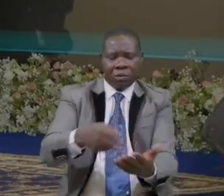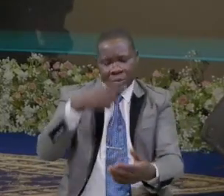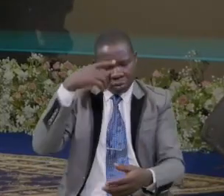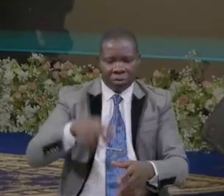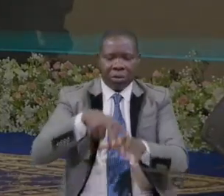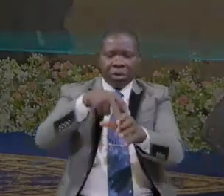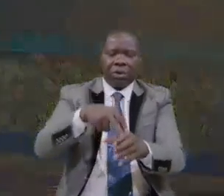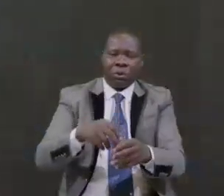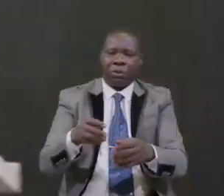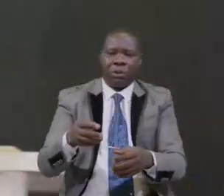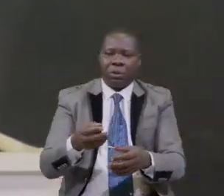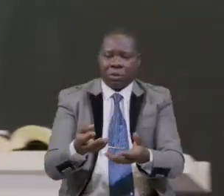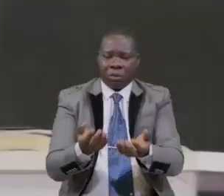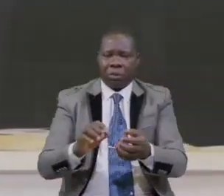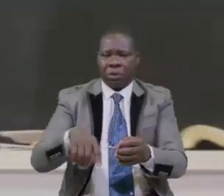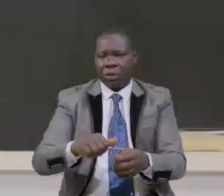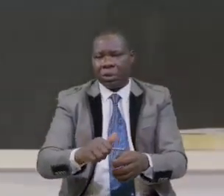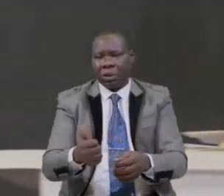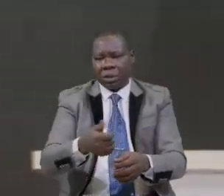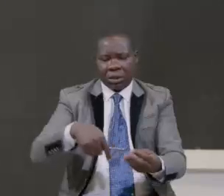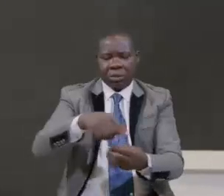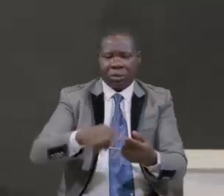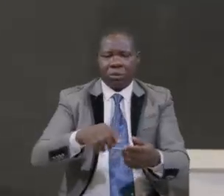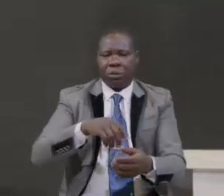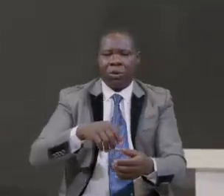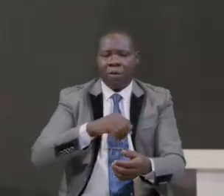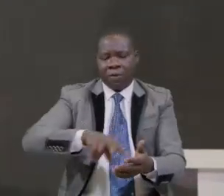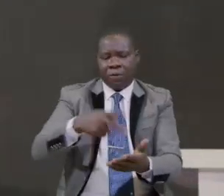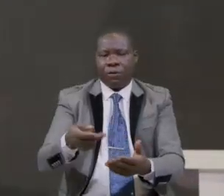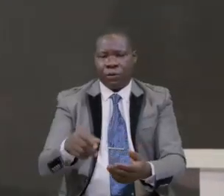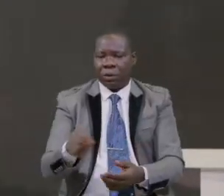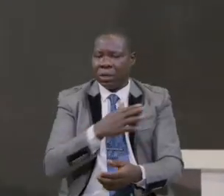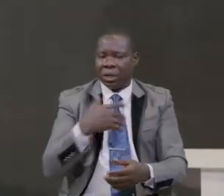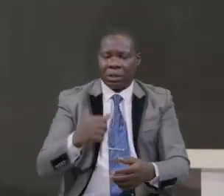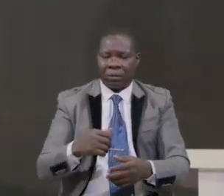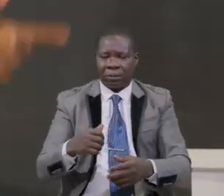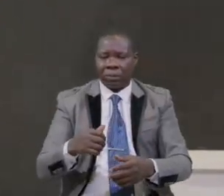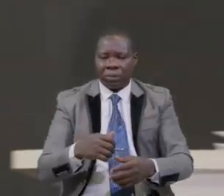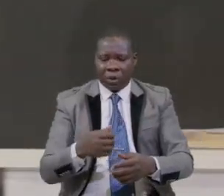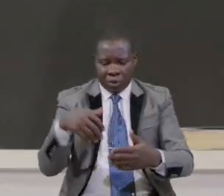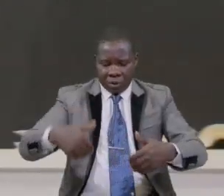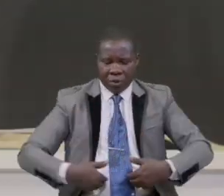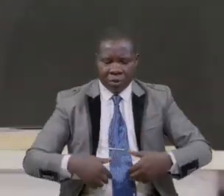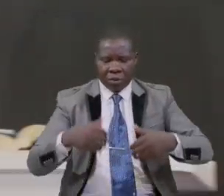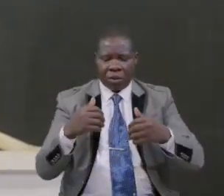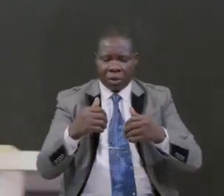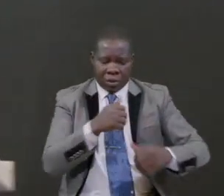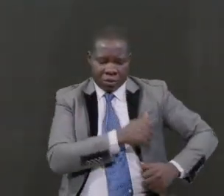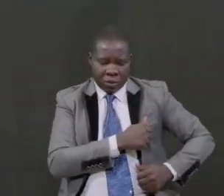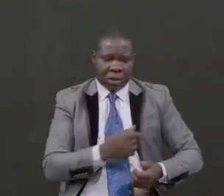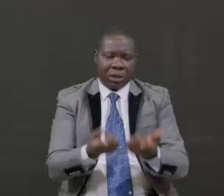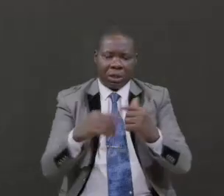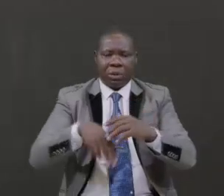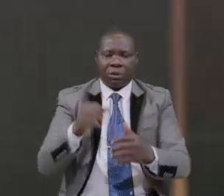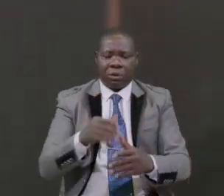a sergeant just came out of the line and steadied everything. And so Alexander the Great